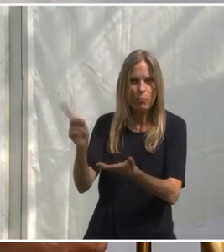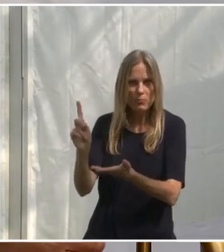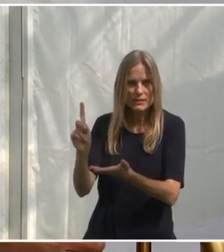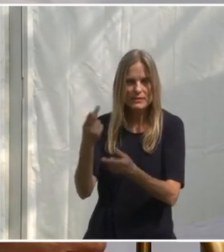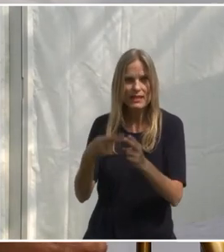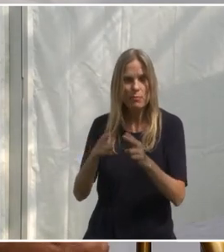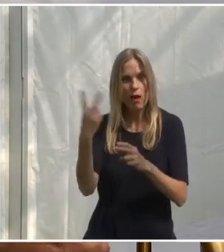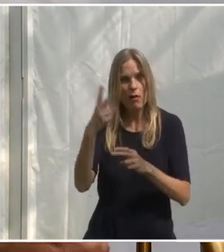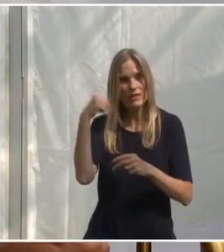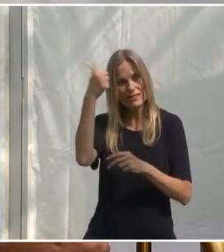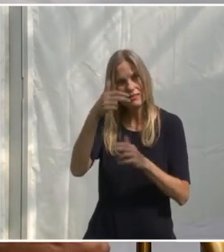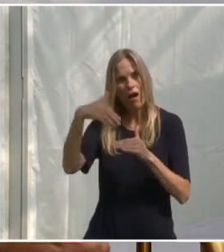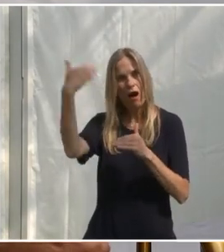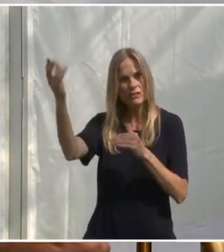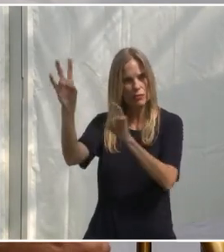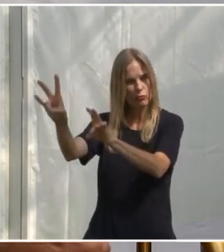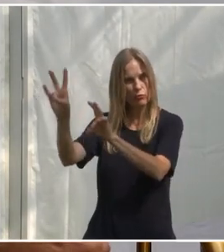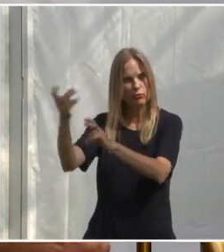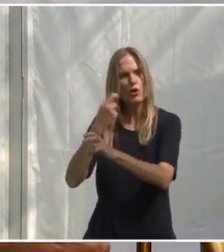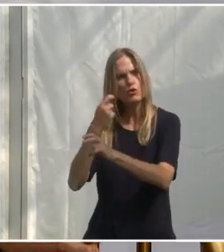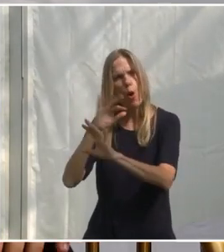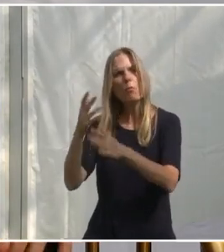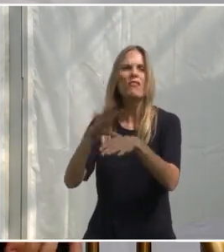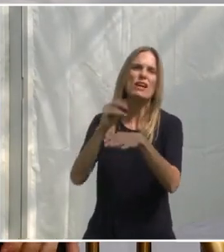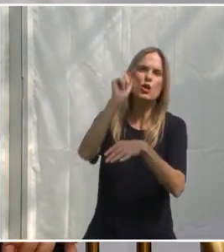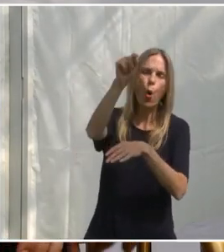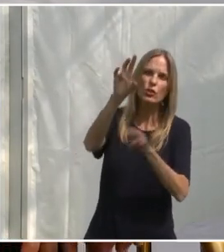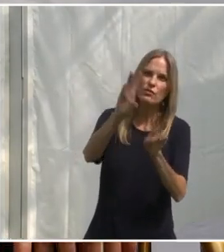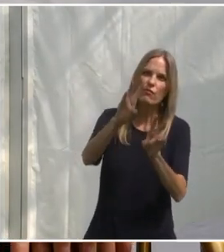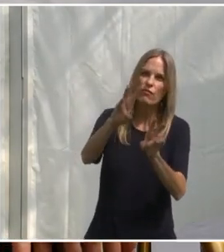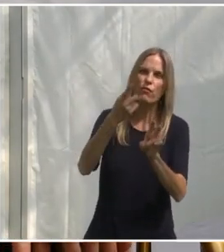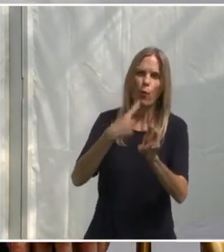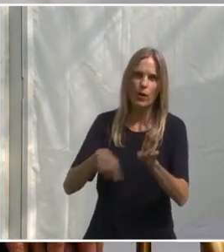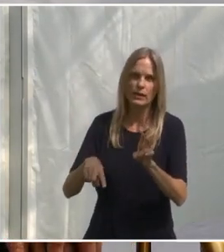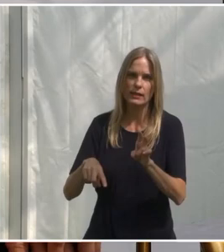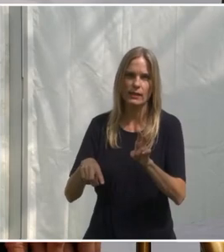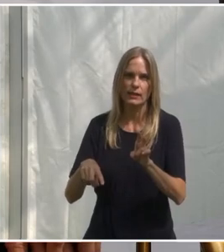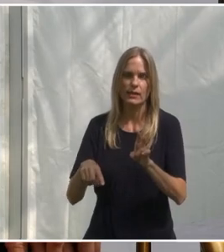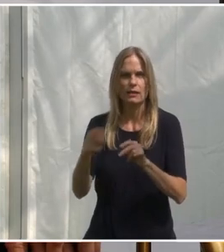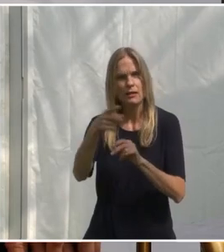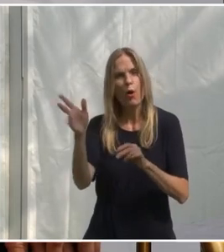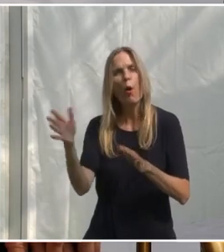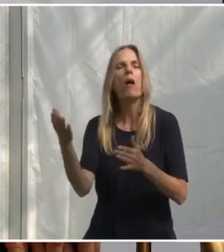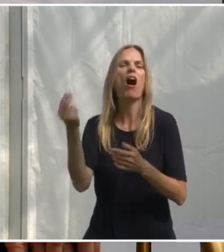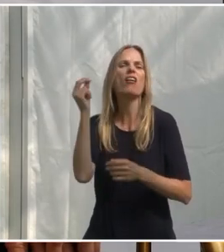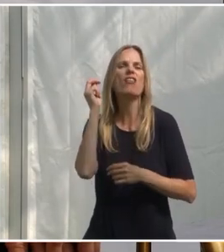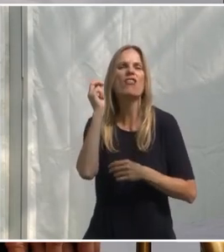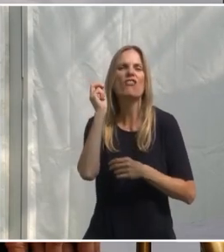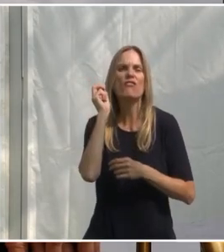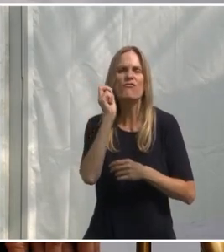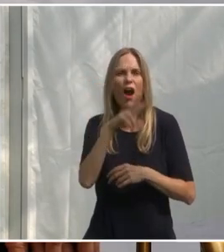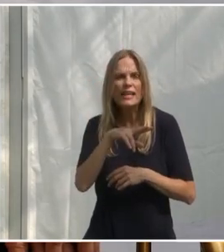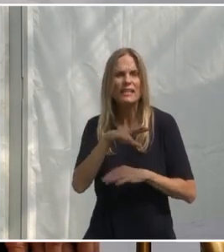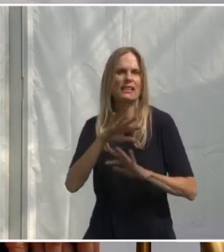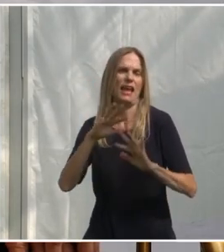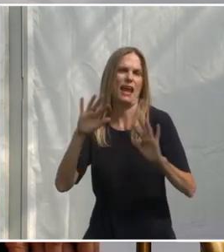20 years in Finland or in Sweden, where certain quality of